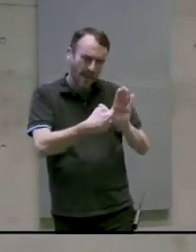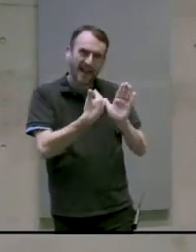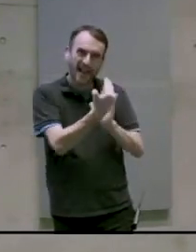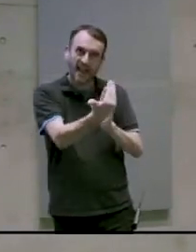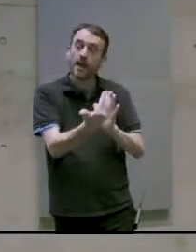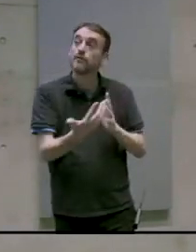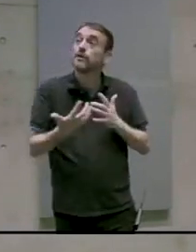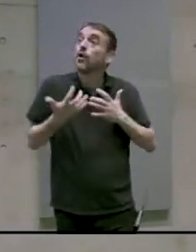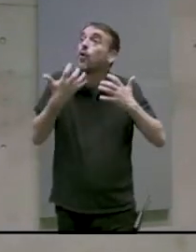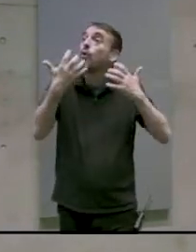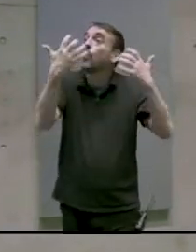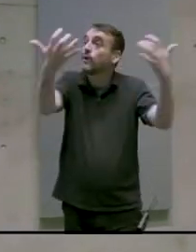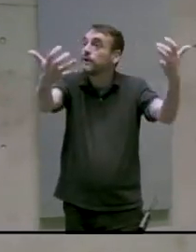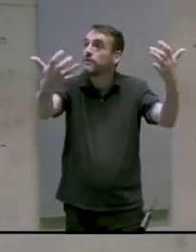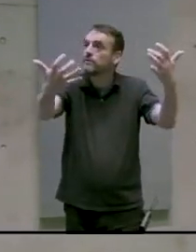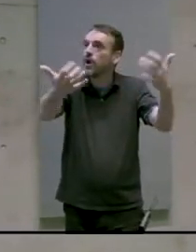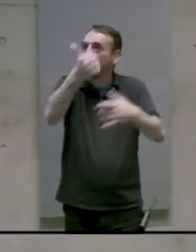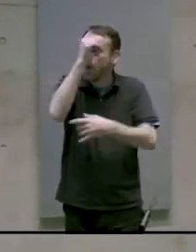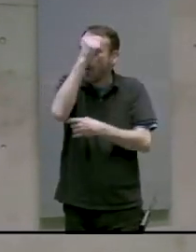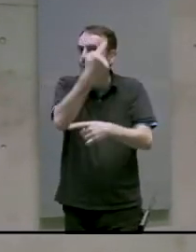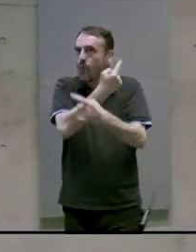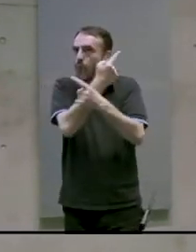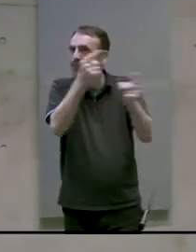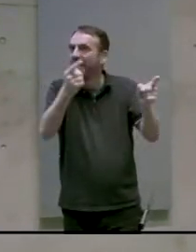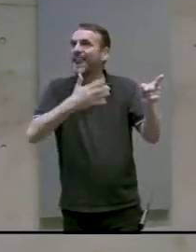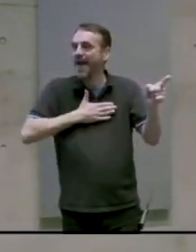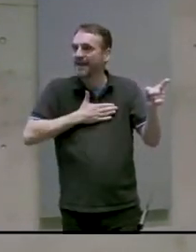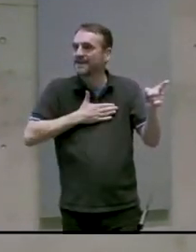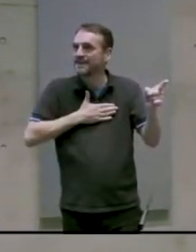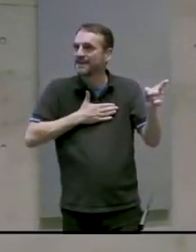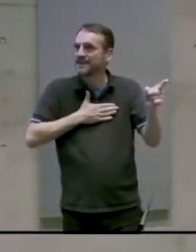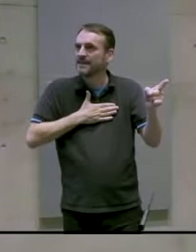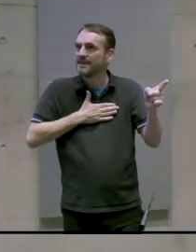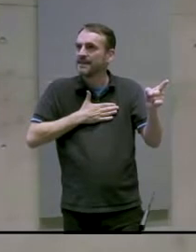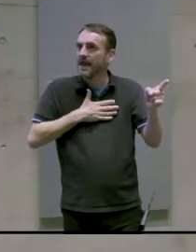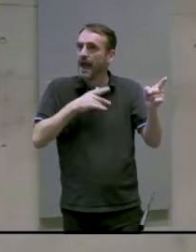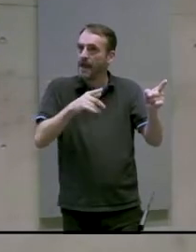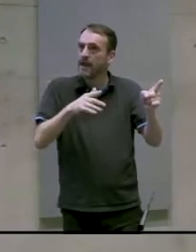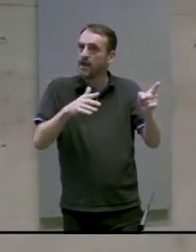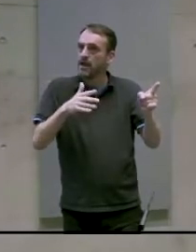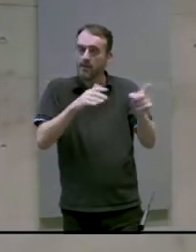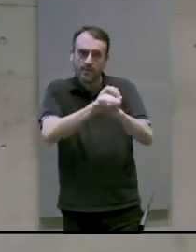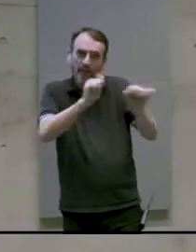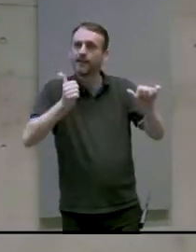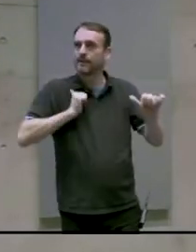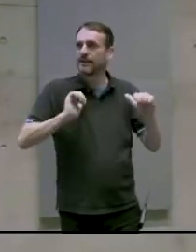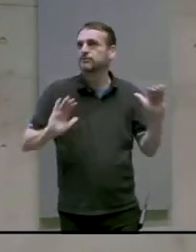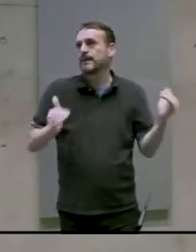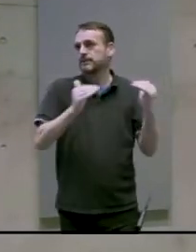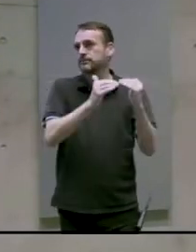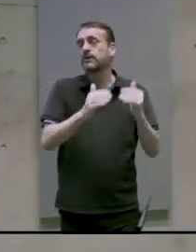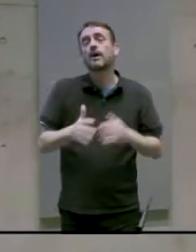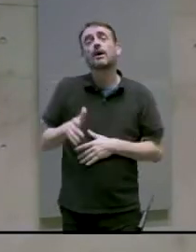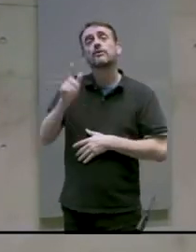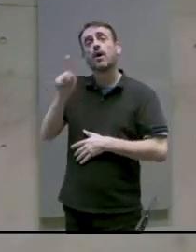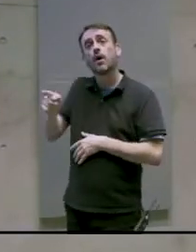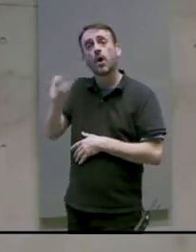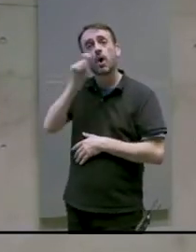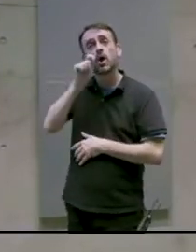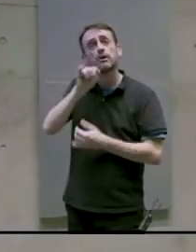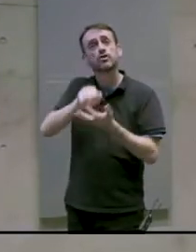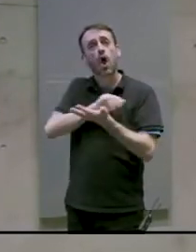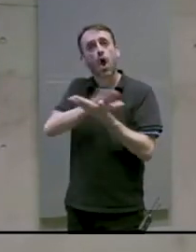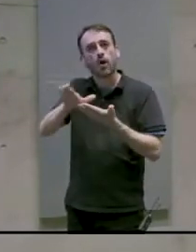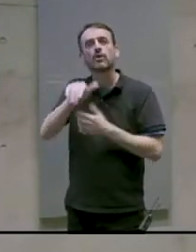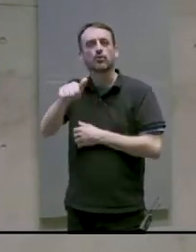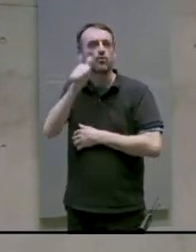make sure that you, like, what you think they're getting is what they're getting. So Sherlock Holmes is like, you're going to solve a